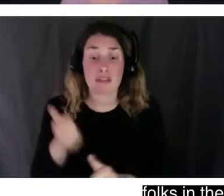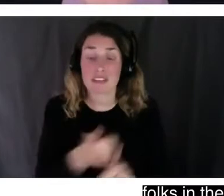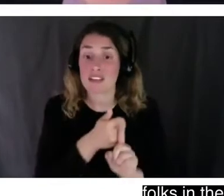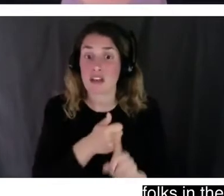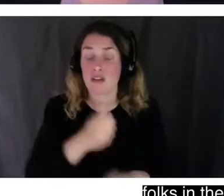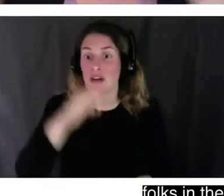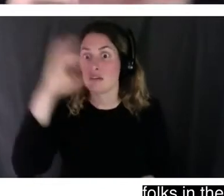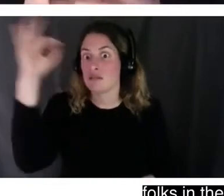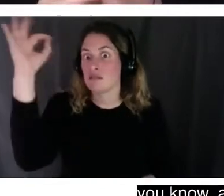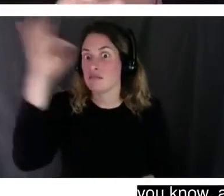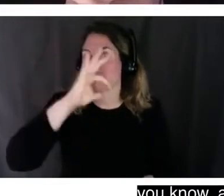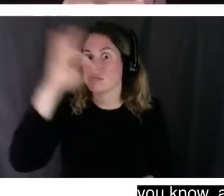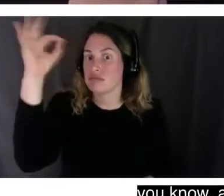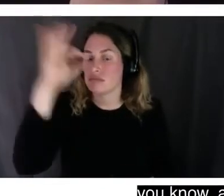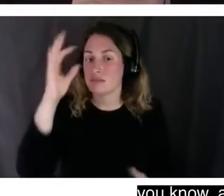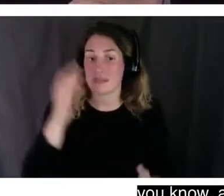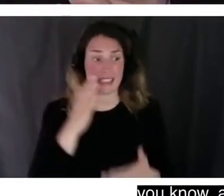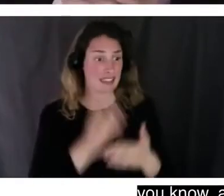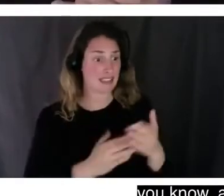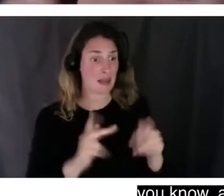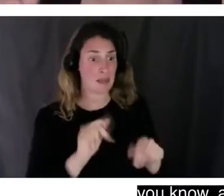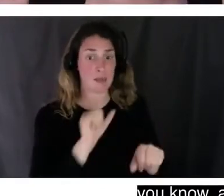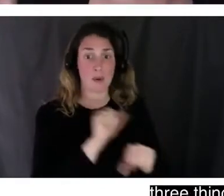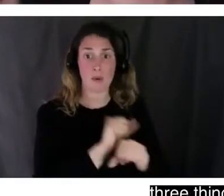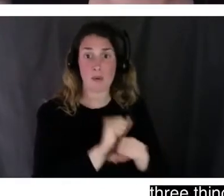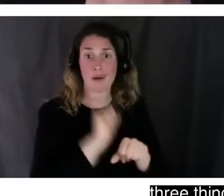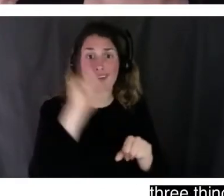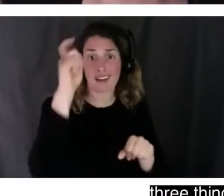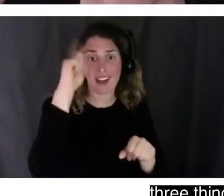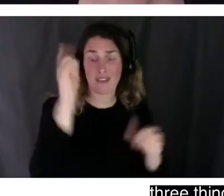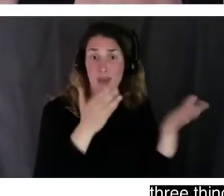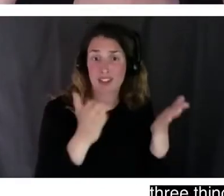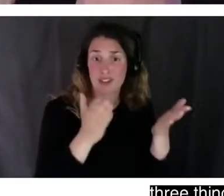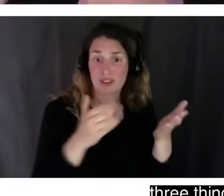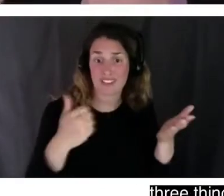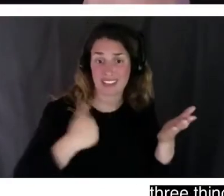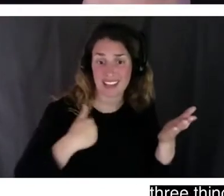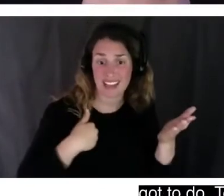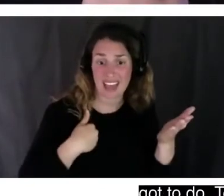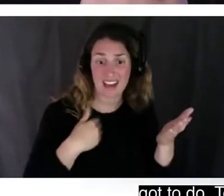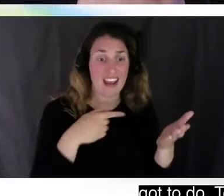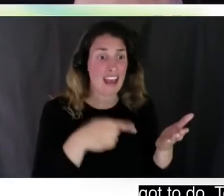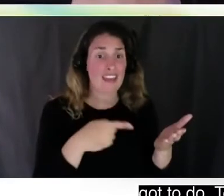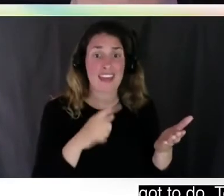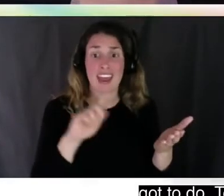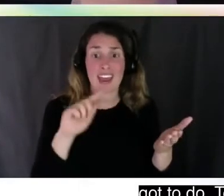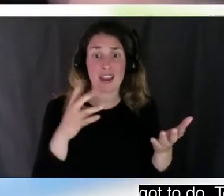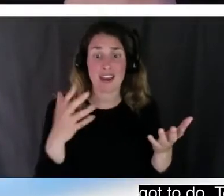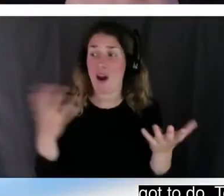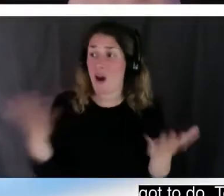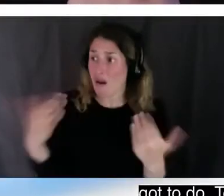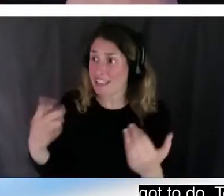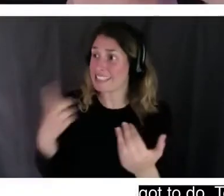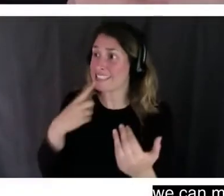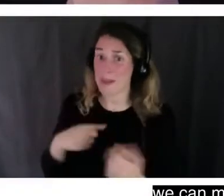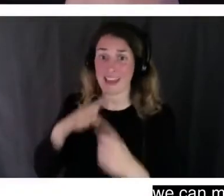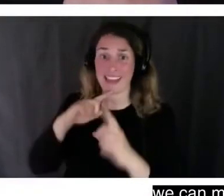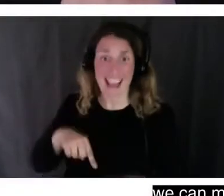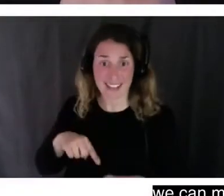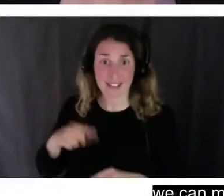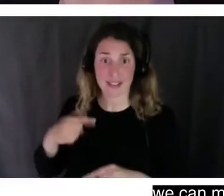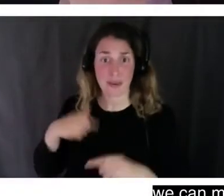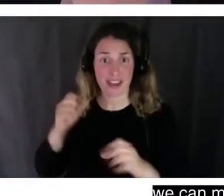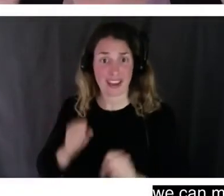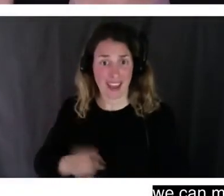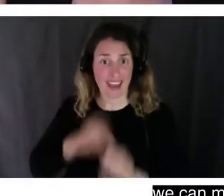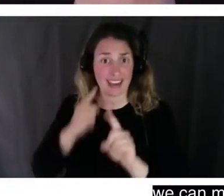of Canada, and all they ever want is those 2 or 3 things. Tell me those 3 things I got to do, Tova, so we can be inclusive and we can move